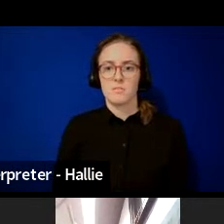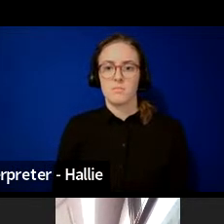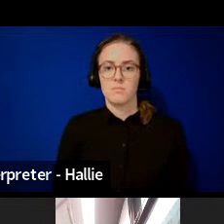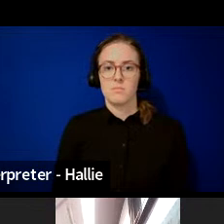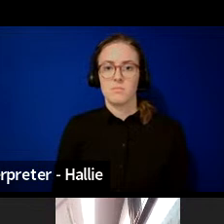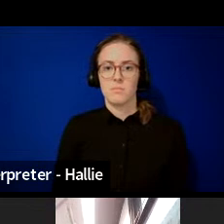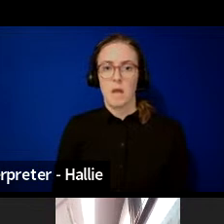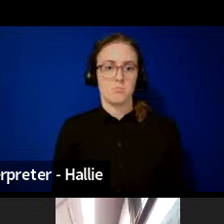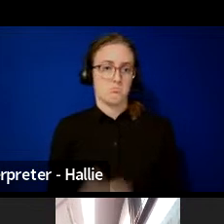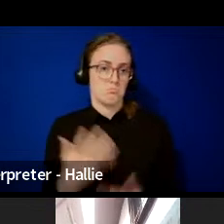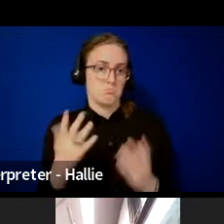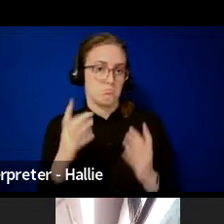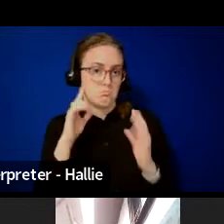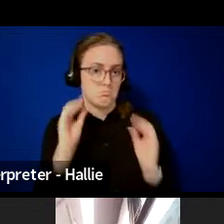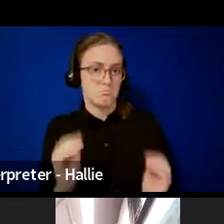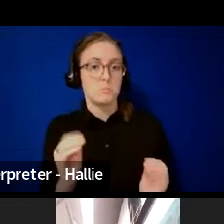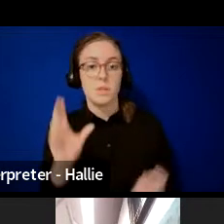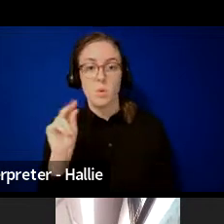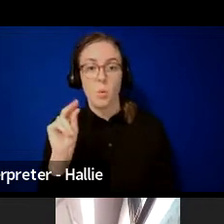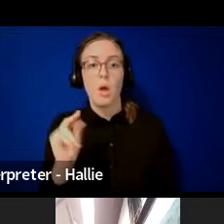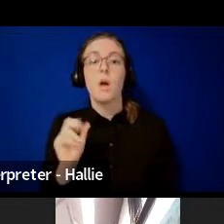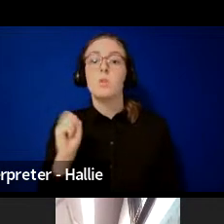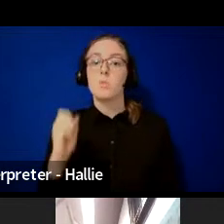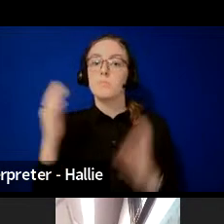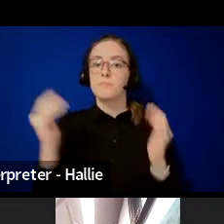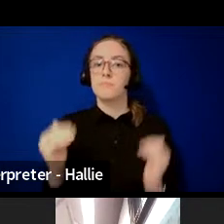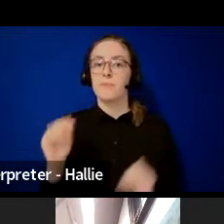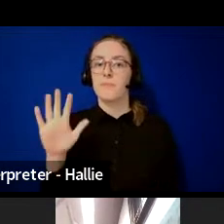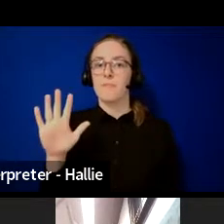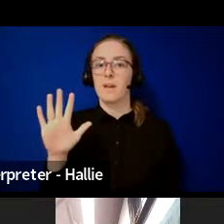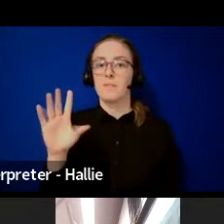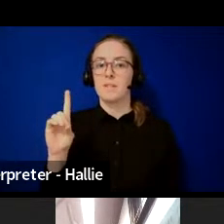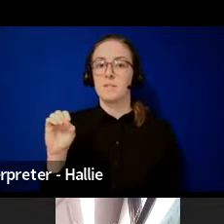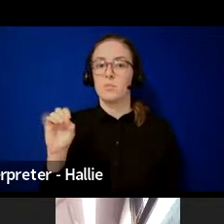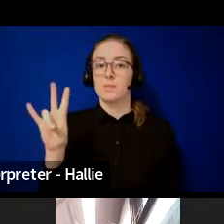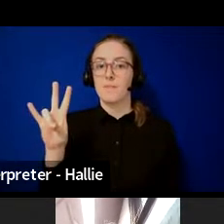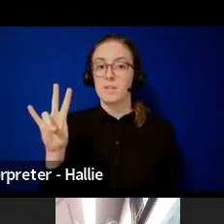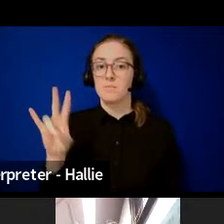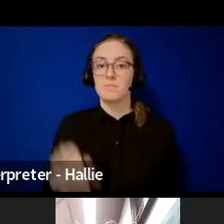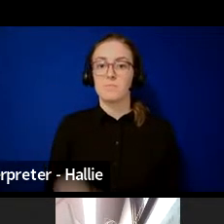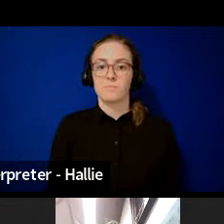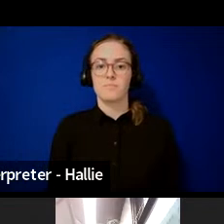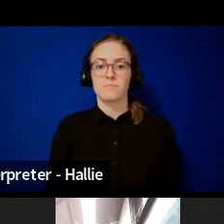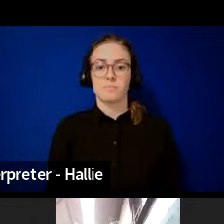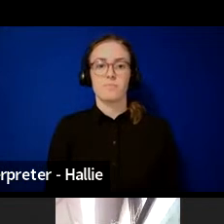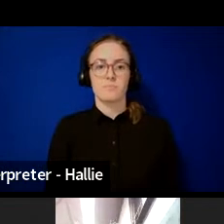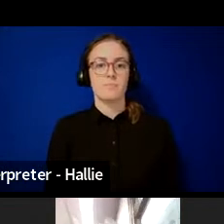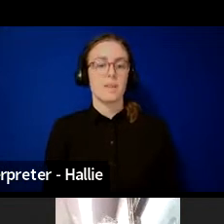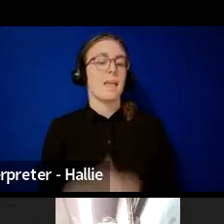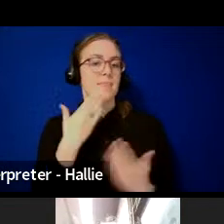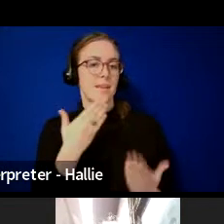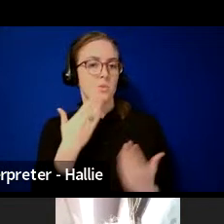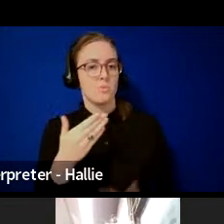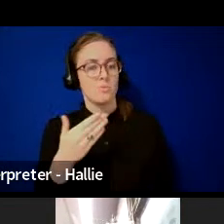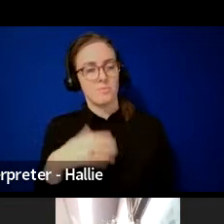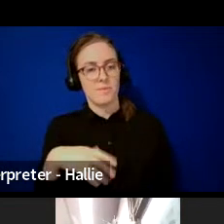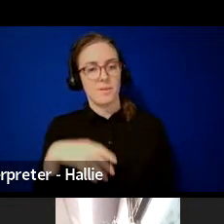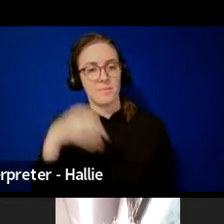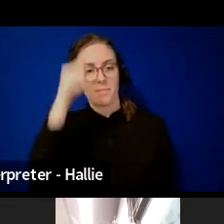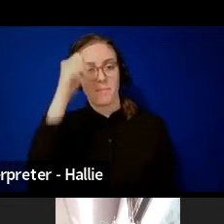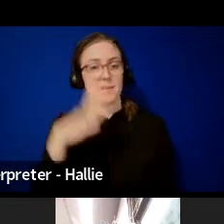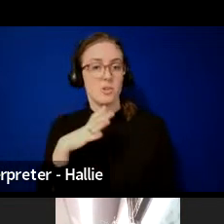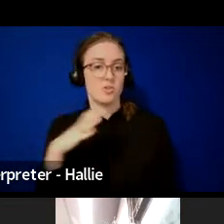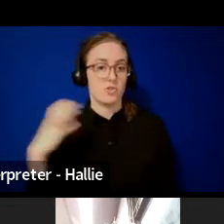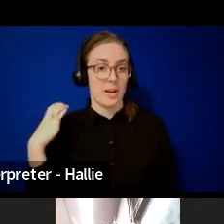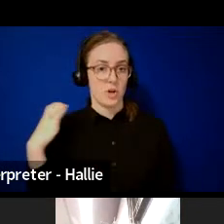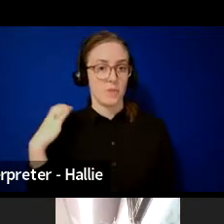Take that as a no. 5D07. Thank you, Mr. Chair. Thank you, Mr. Chair. Captain, thank you for being with